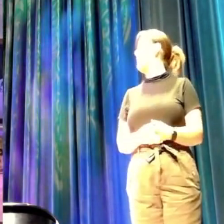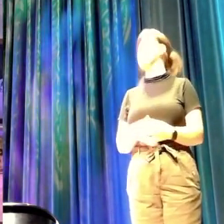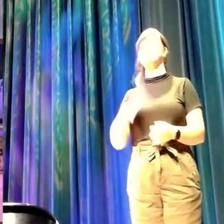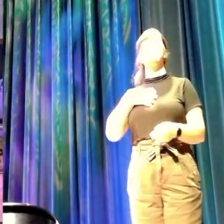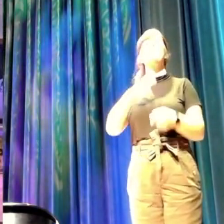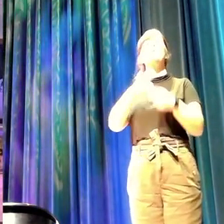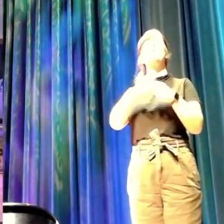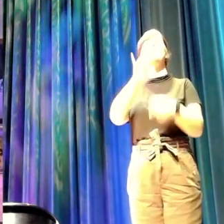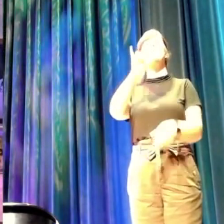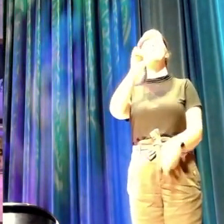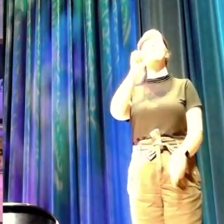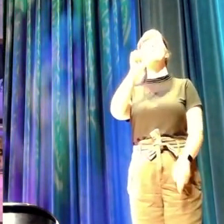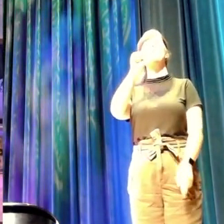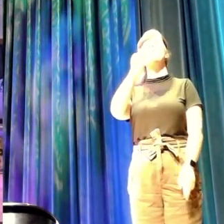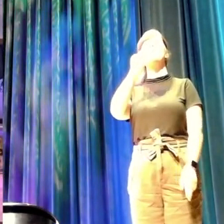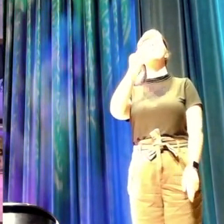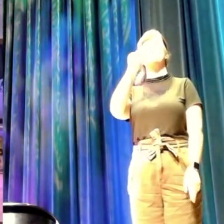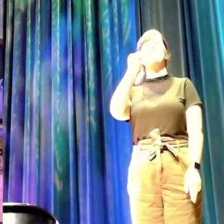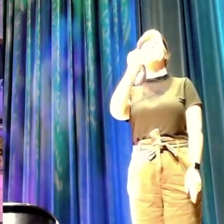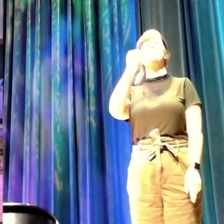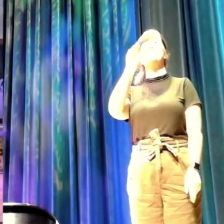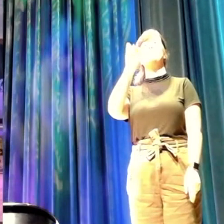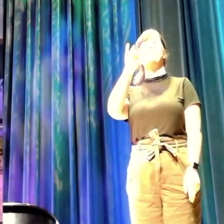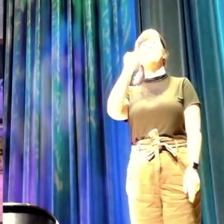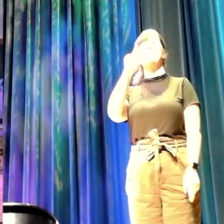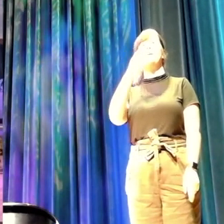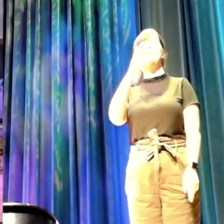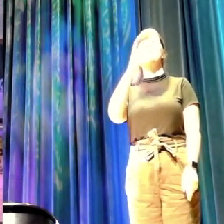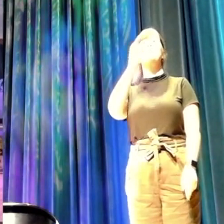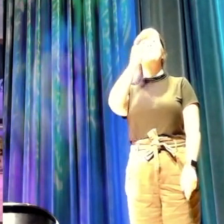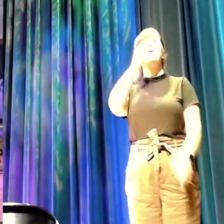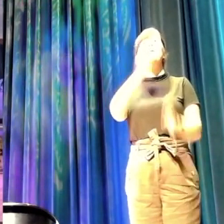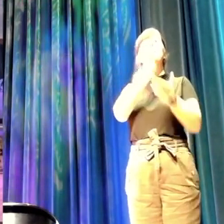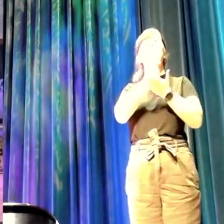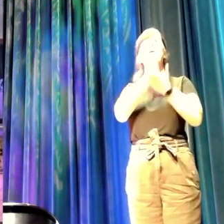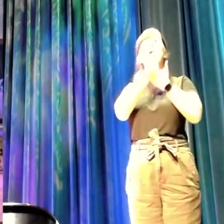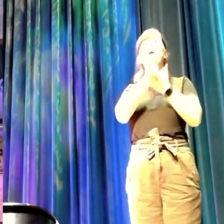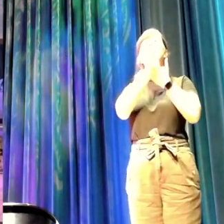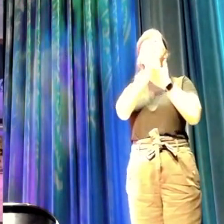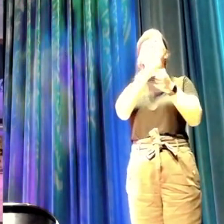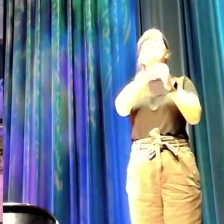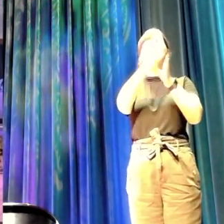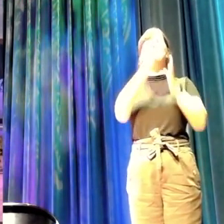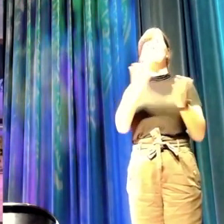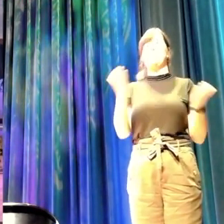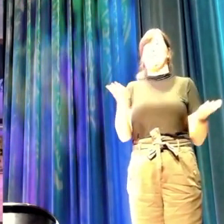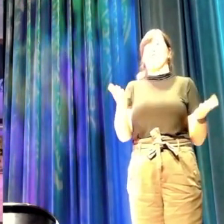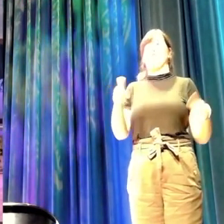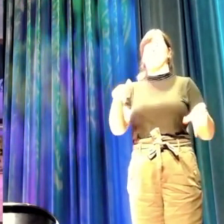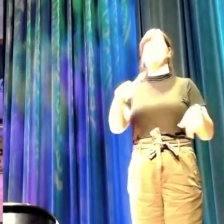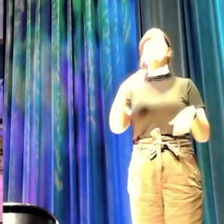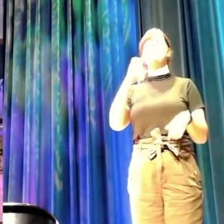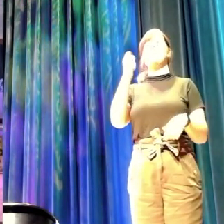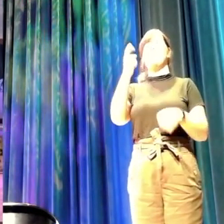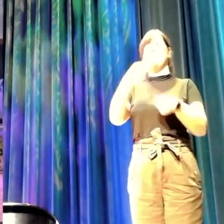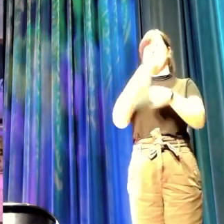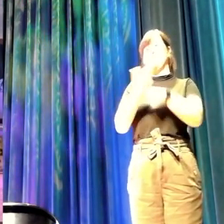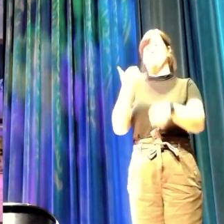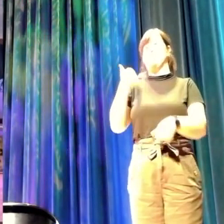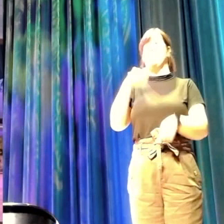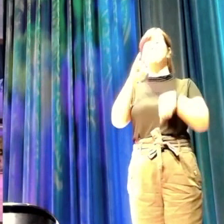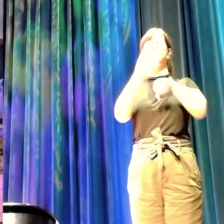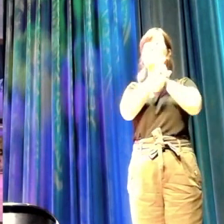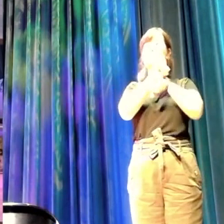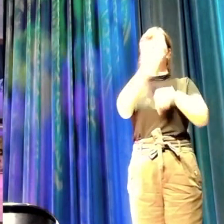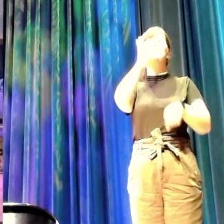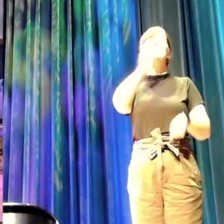My name is Rolanda Smith, and I'm a lung rehabilitation specialist here at the Birmingham VA Medical Center. 11 years ago, I was doing my internship at